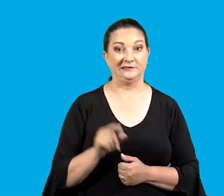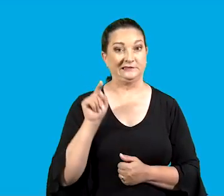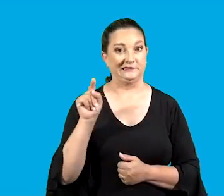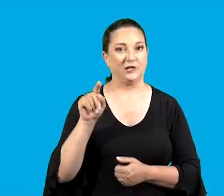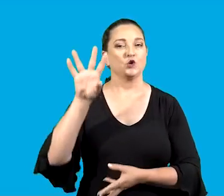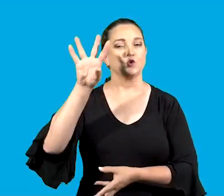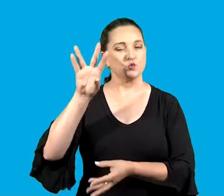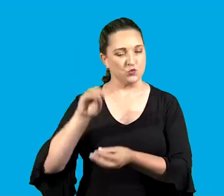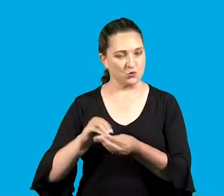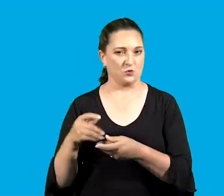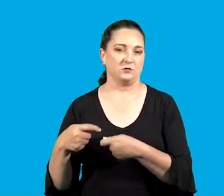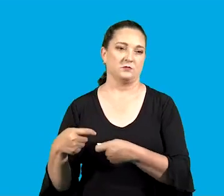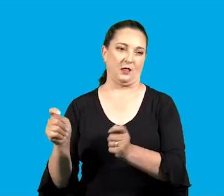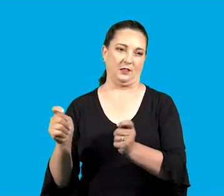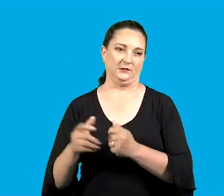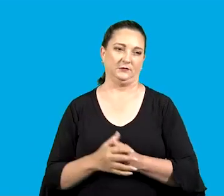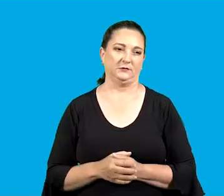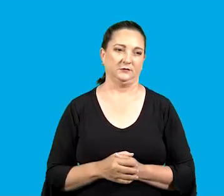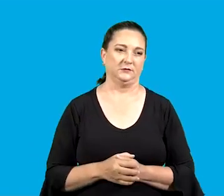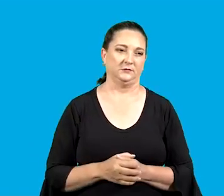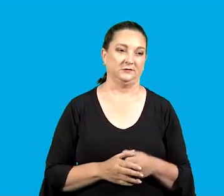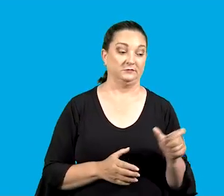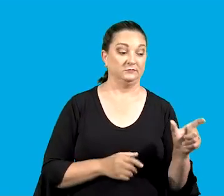is total sales. That's 100%.